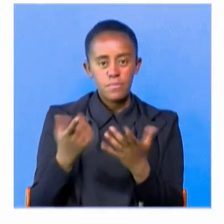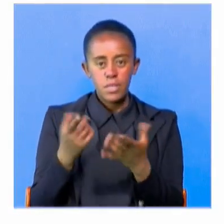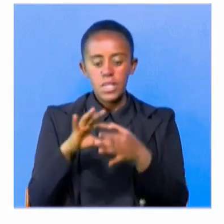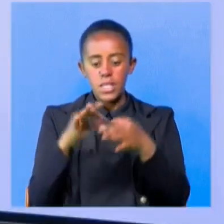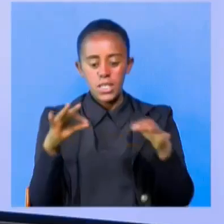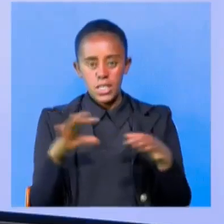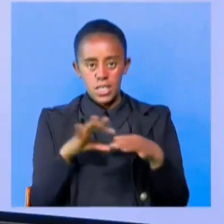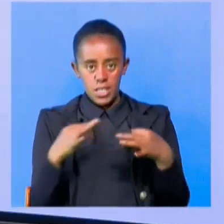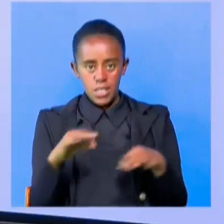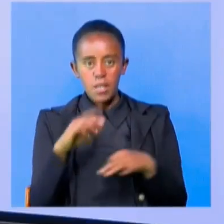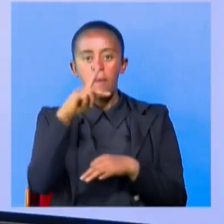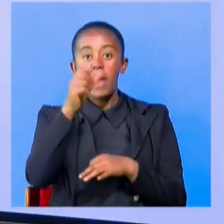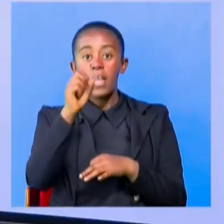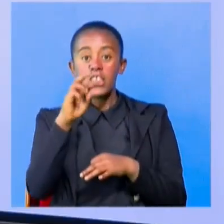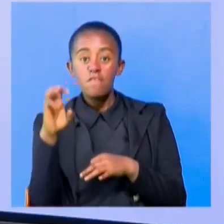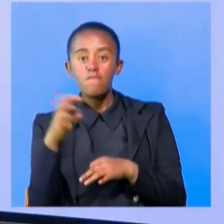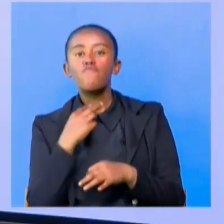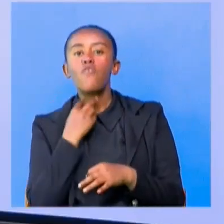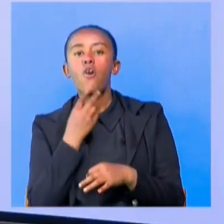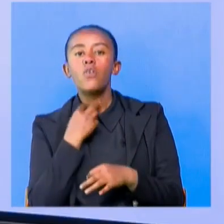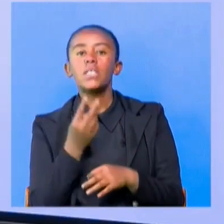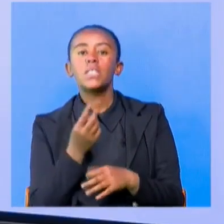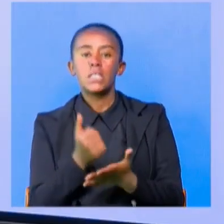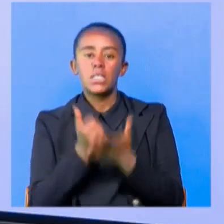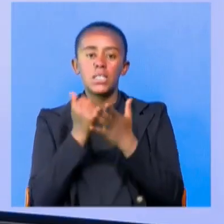passive voice.